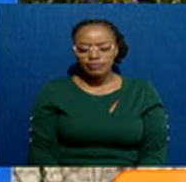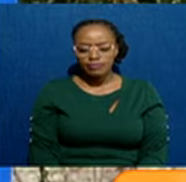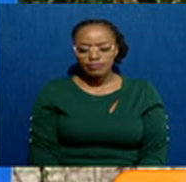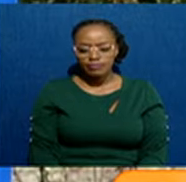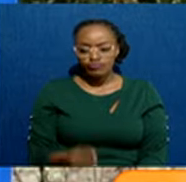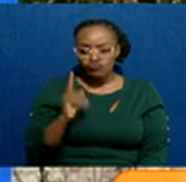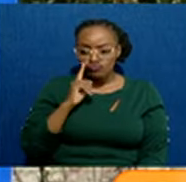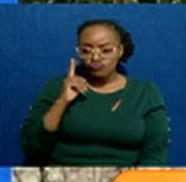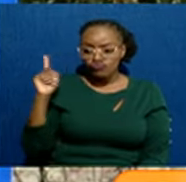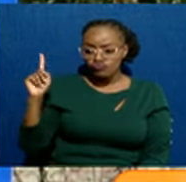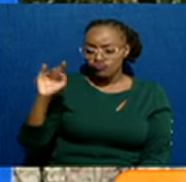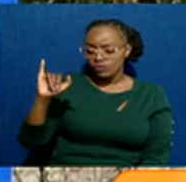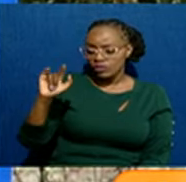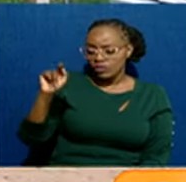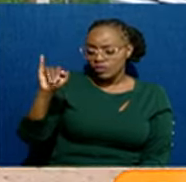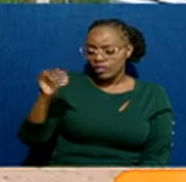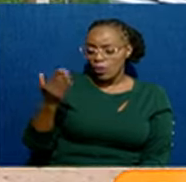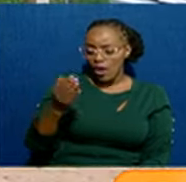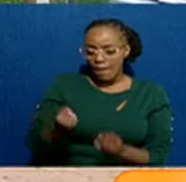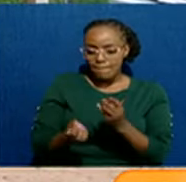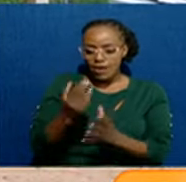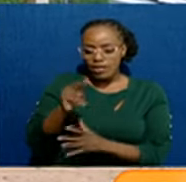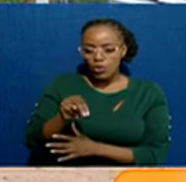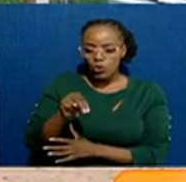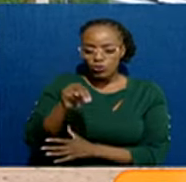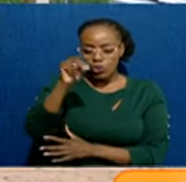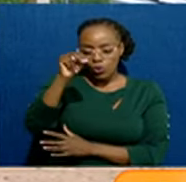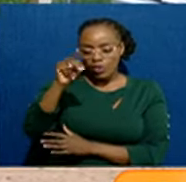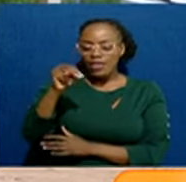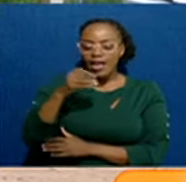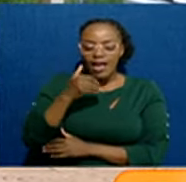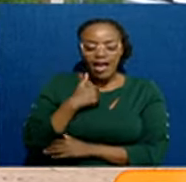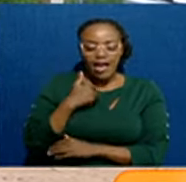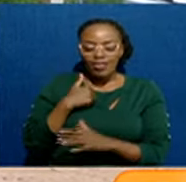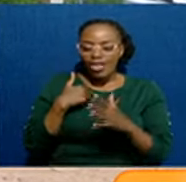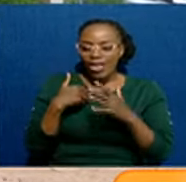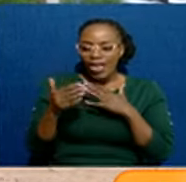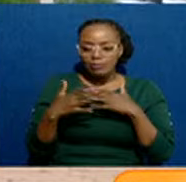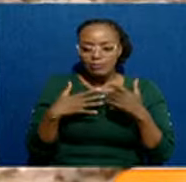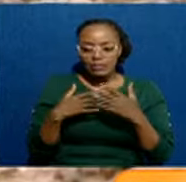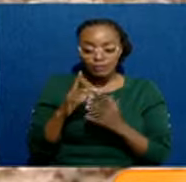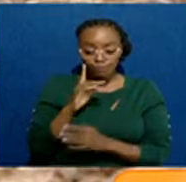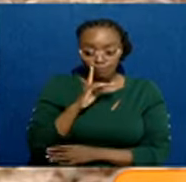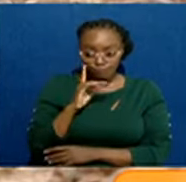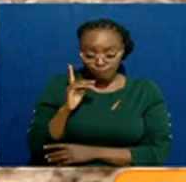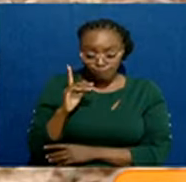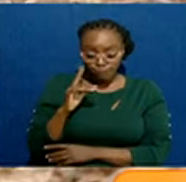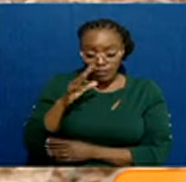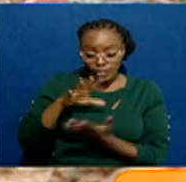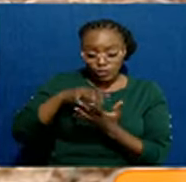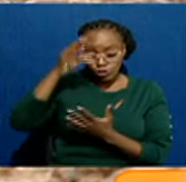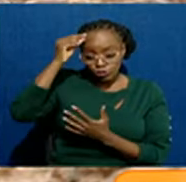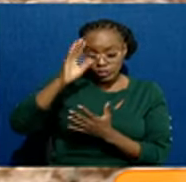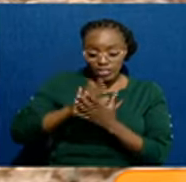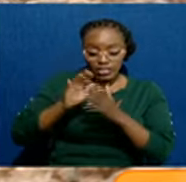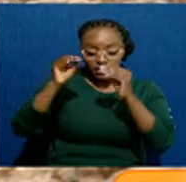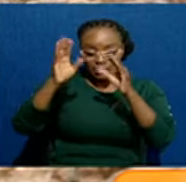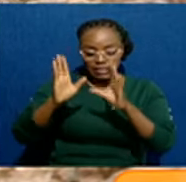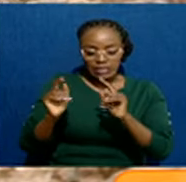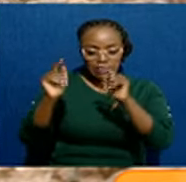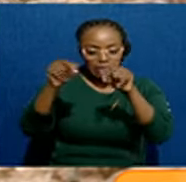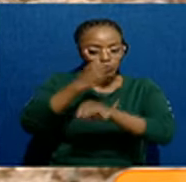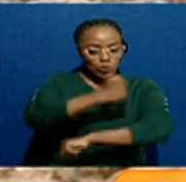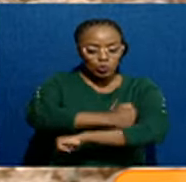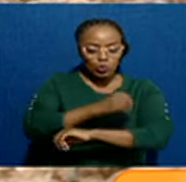Yatia Primary School in Baringo North remains deserted for a week now. Learners and teachers have kept off the school as